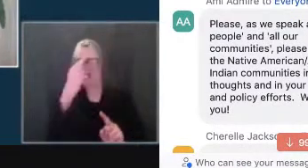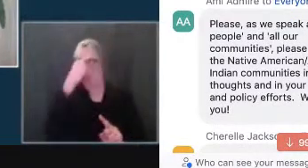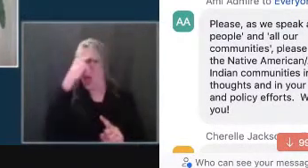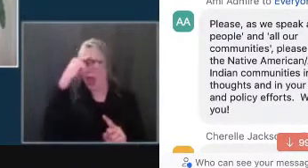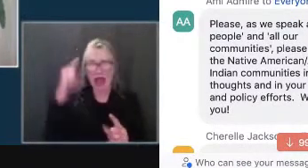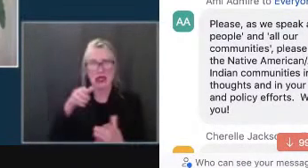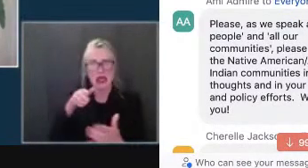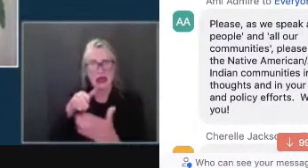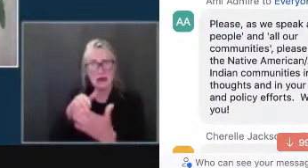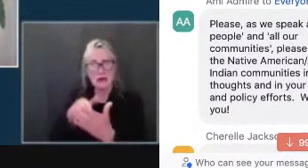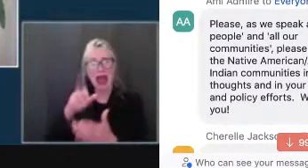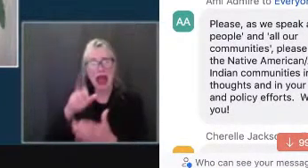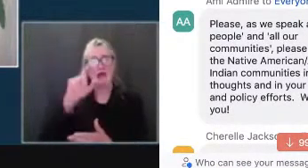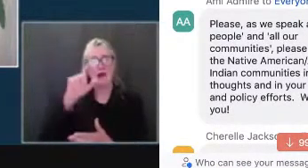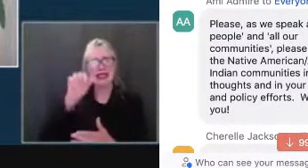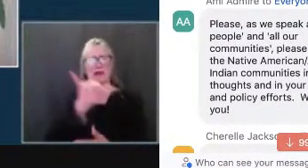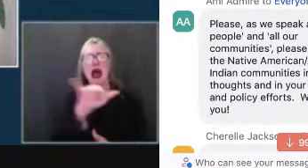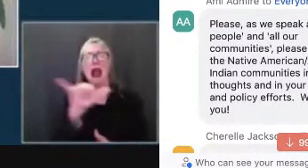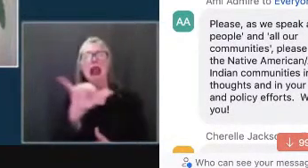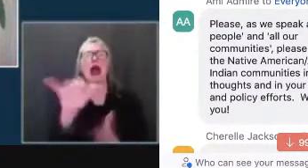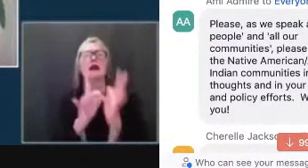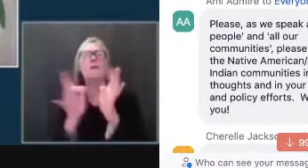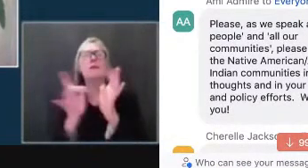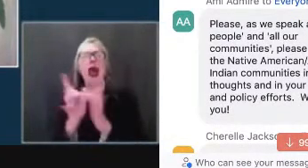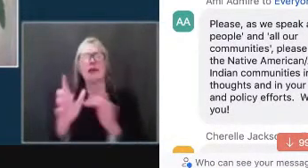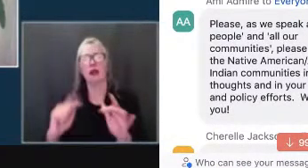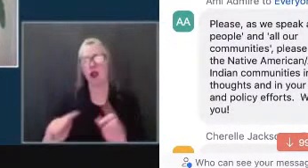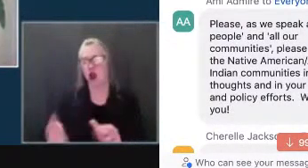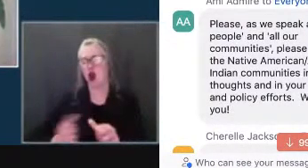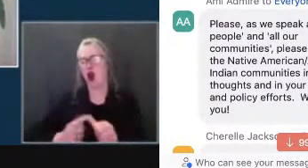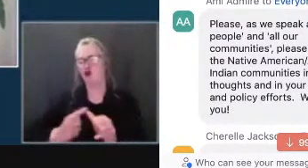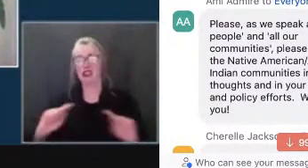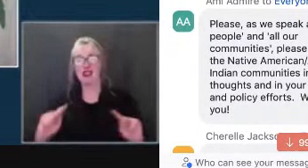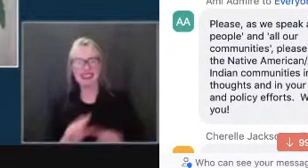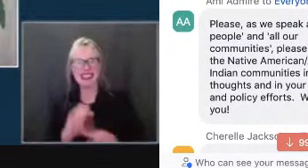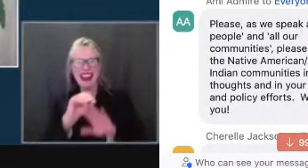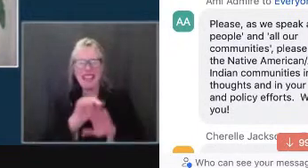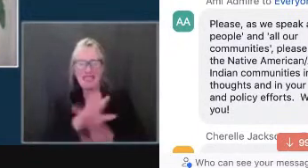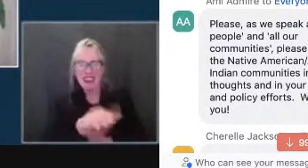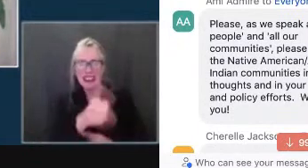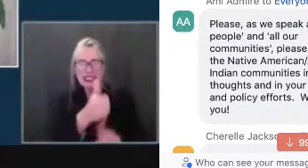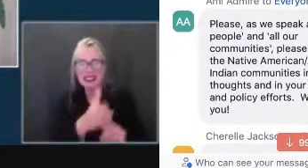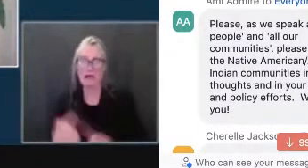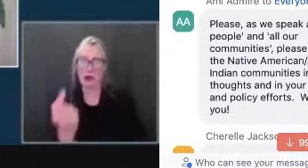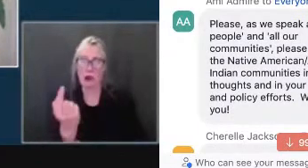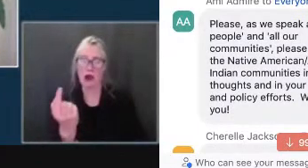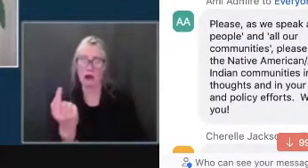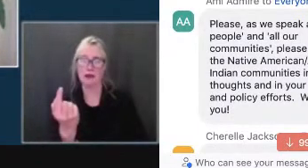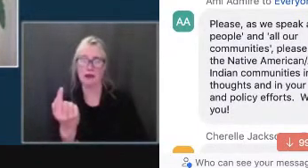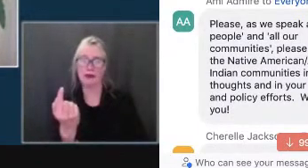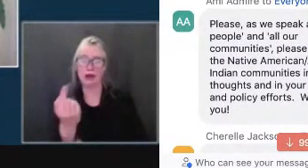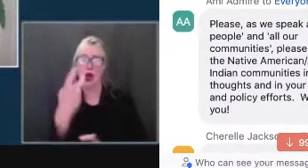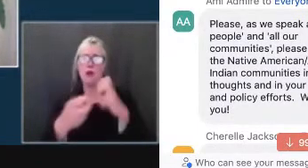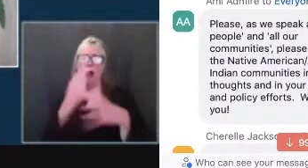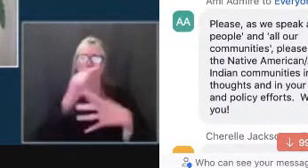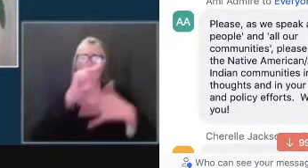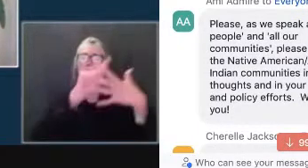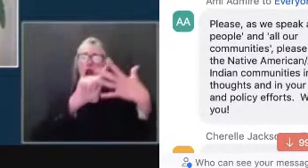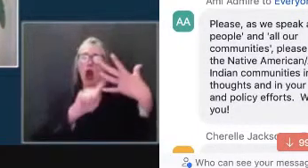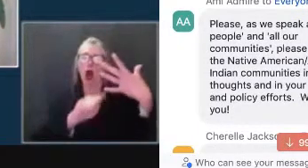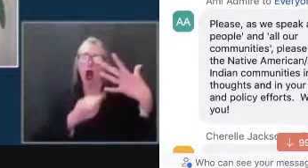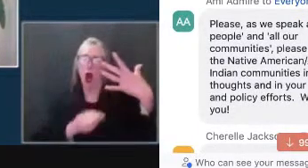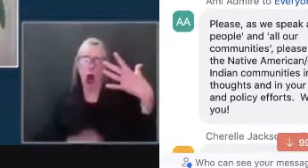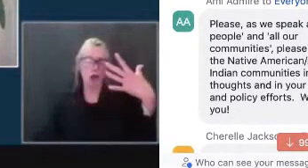that infects everything and everyone. The list of crises is long. I could go on, but I